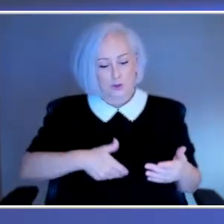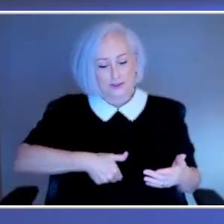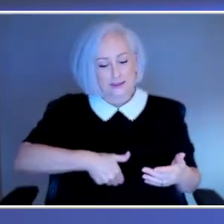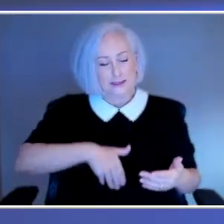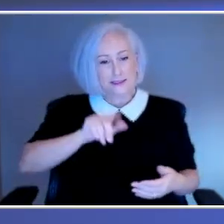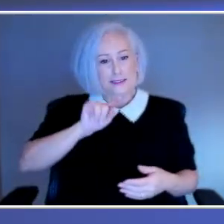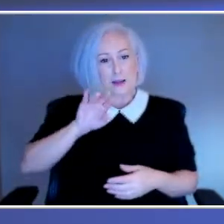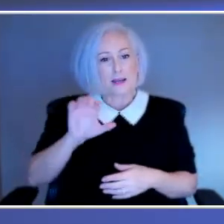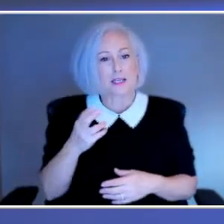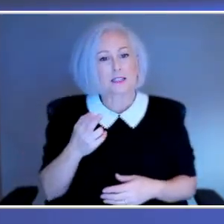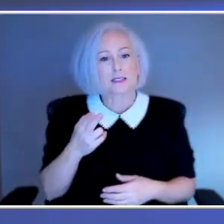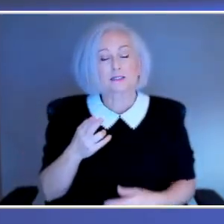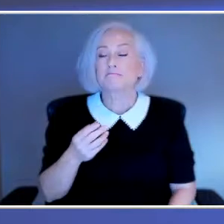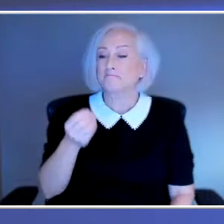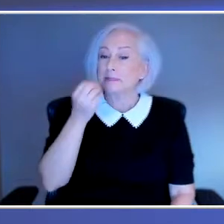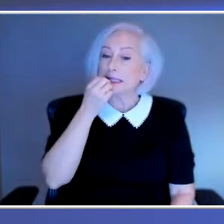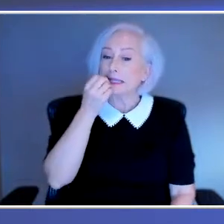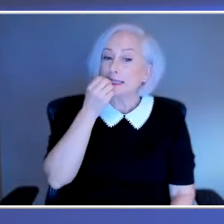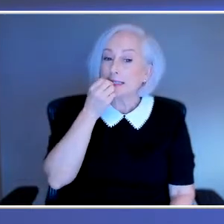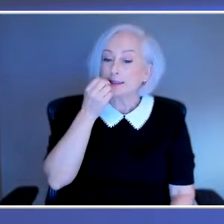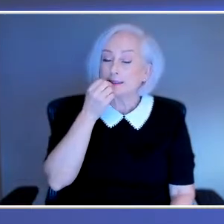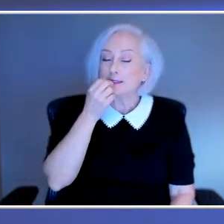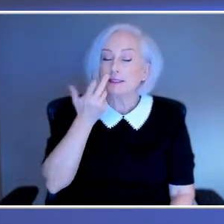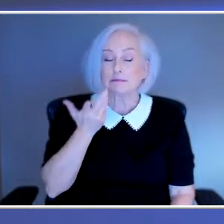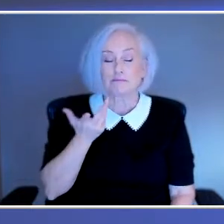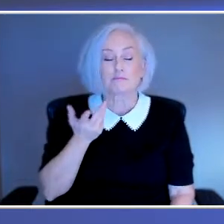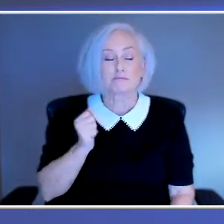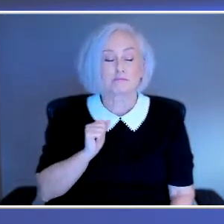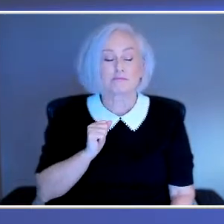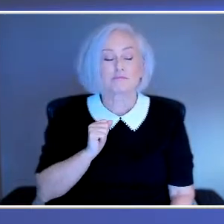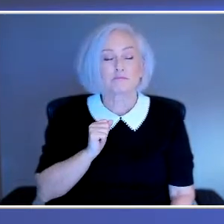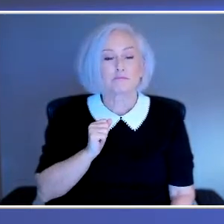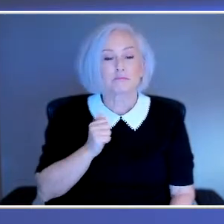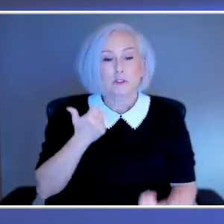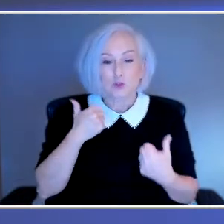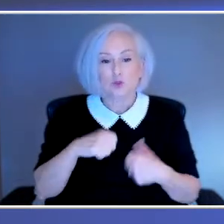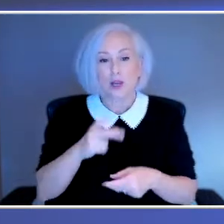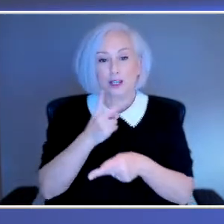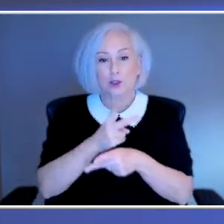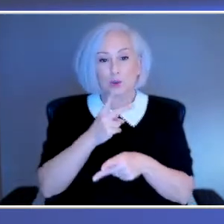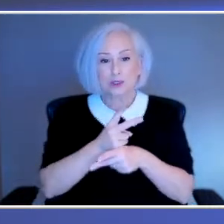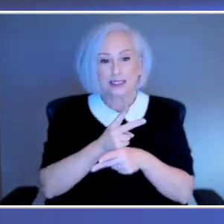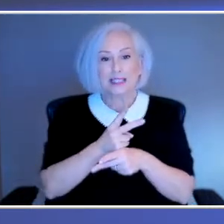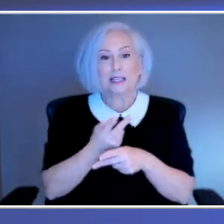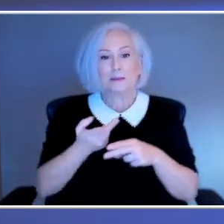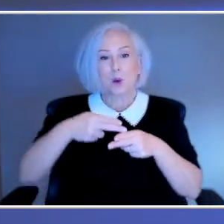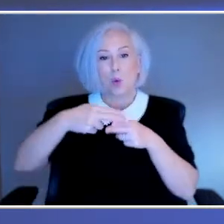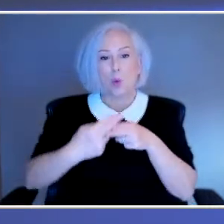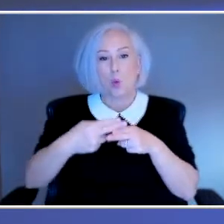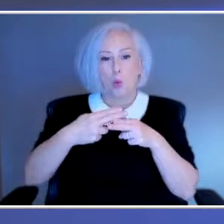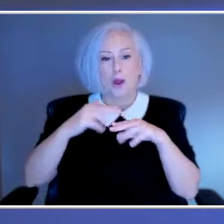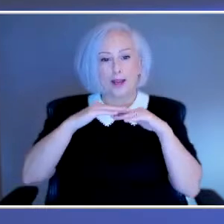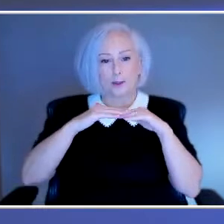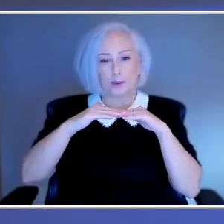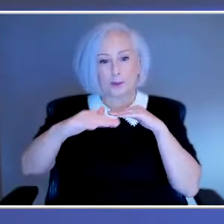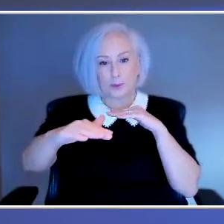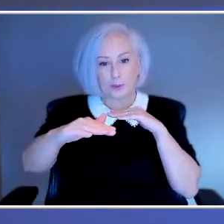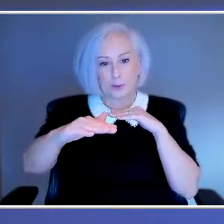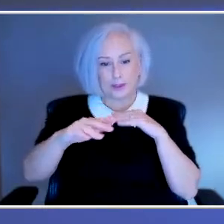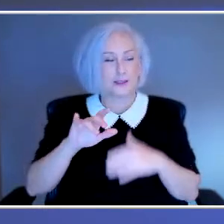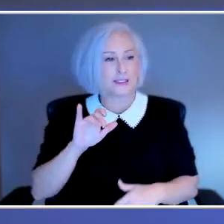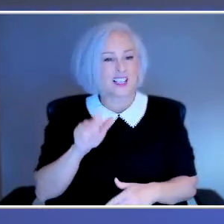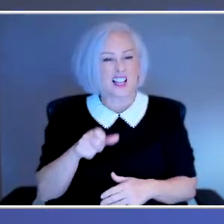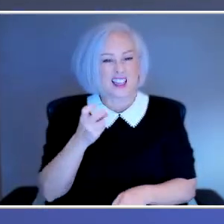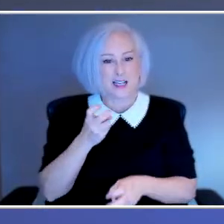eating, the trying to keep your weight on has been the biggest struggle of all, but I